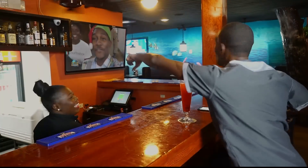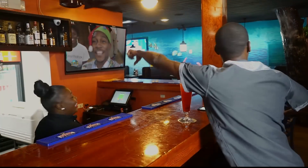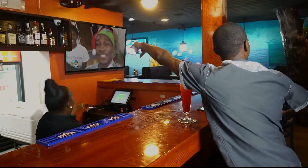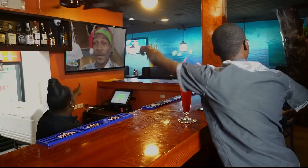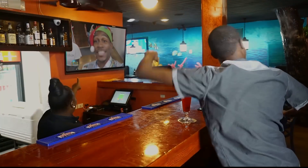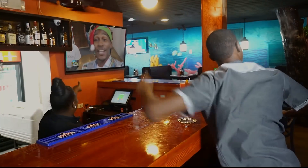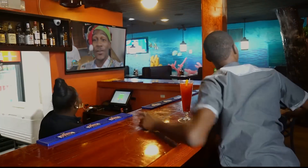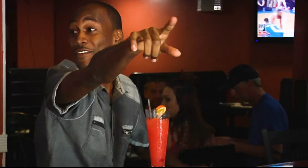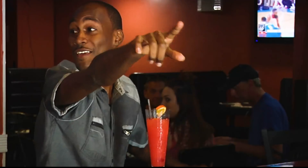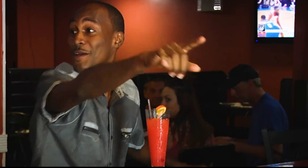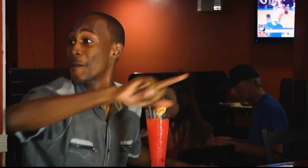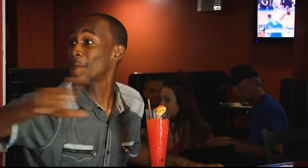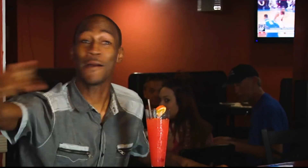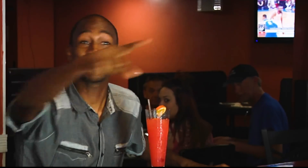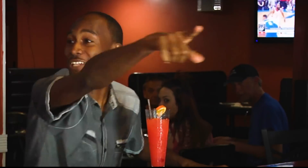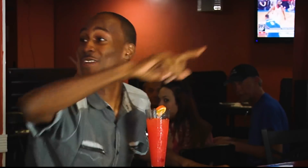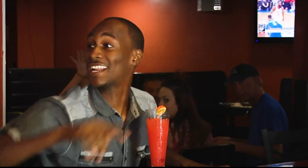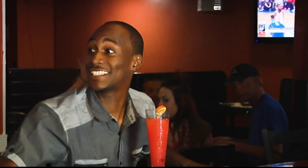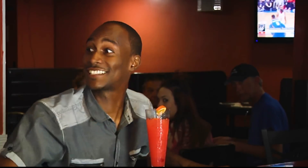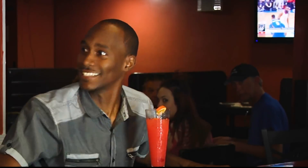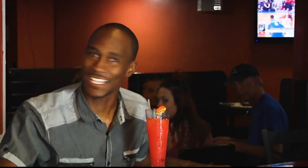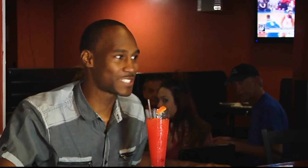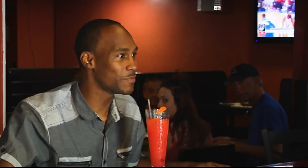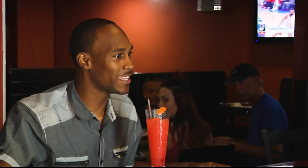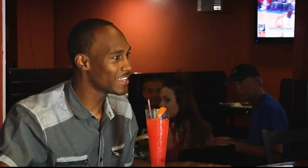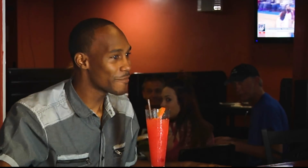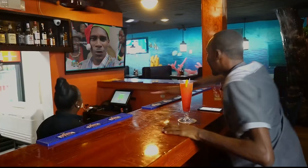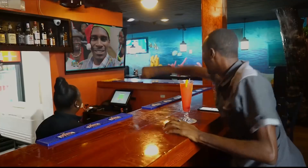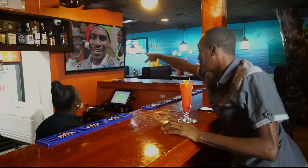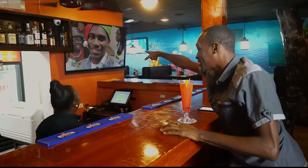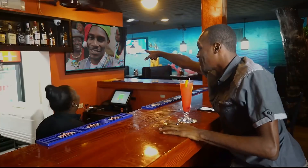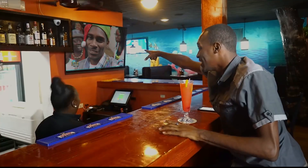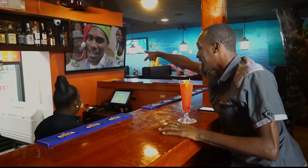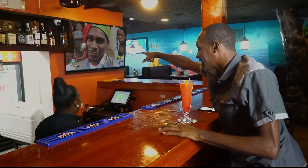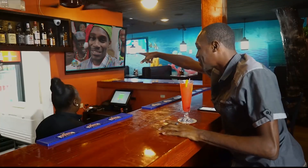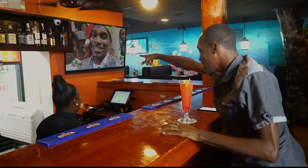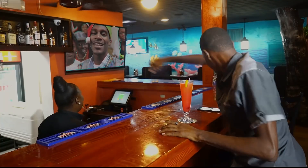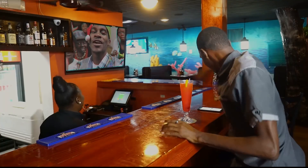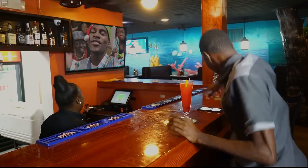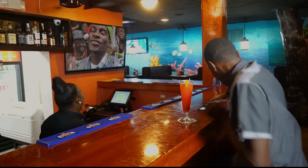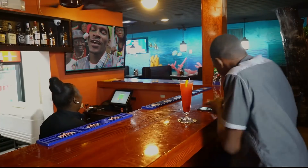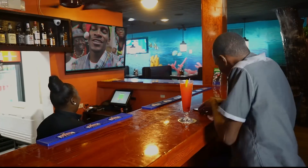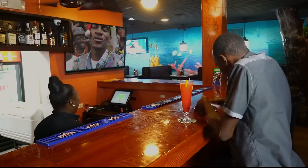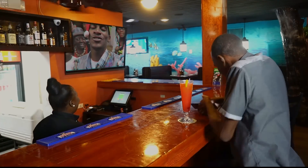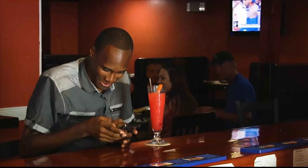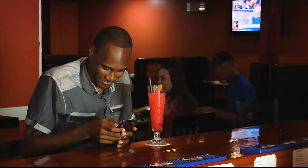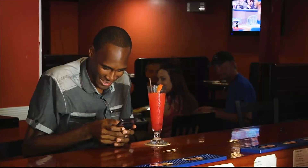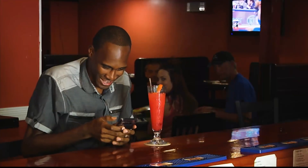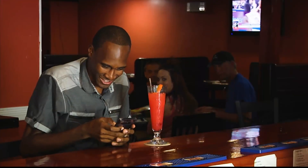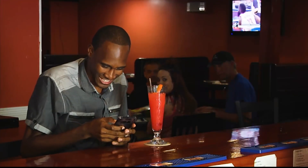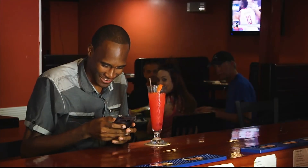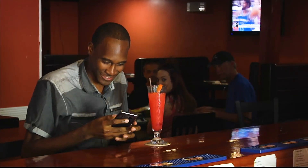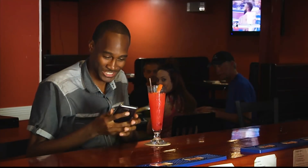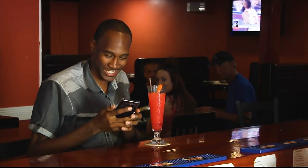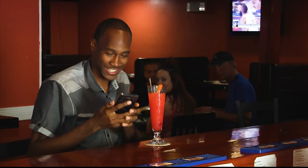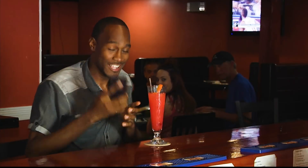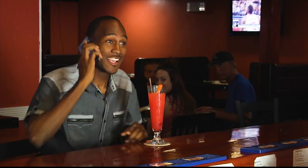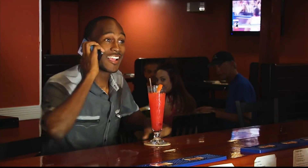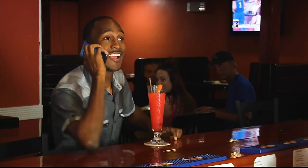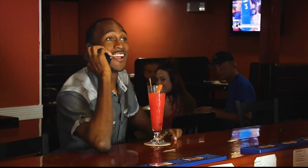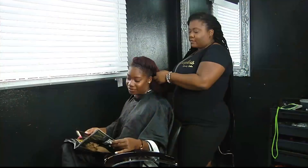on TV. Look, I on TV. Mom, guess what it is? That's me. Bartend, do you see me? I on television. I gotta tell my girlfriend I on